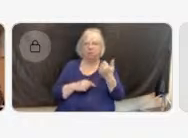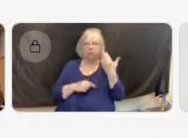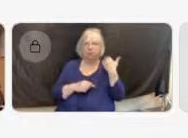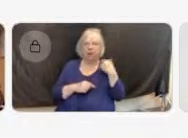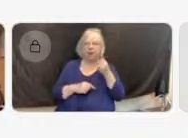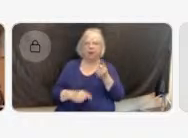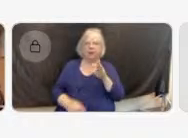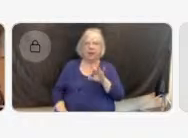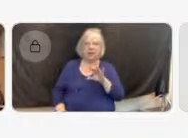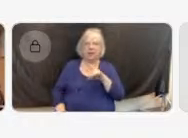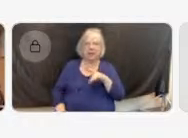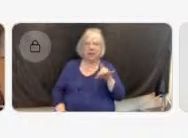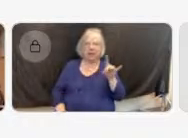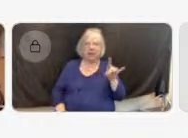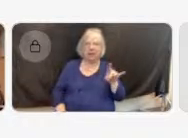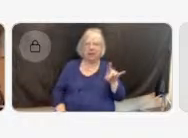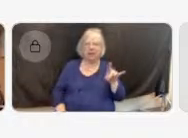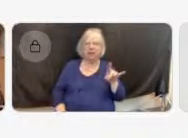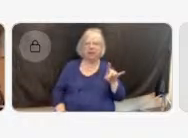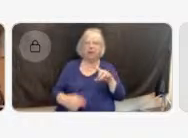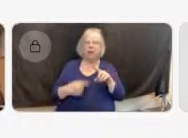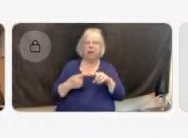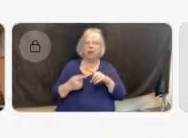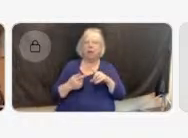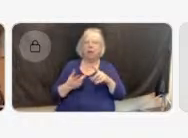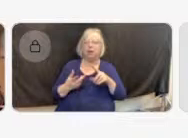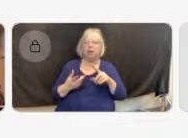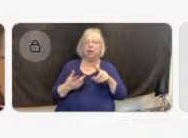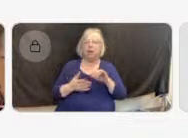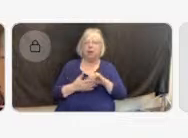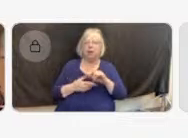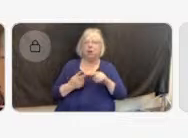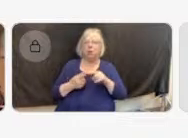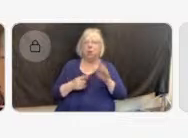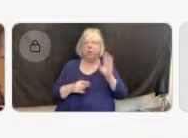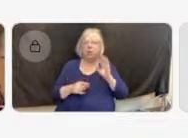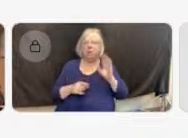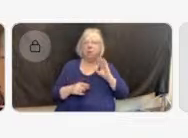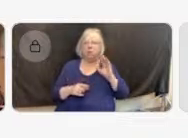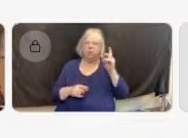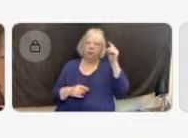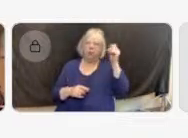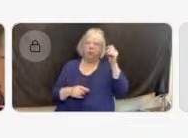1988 when the former theological